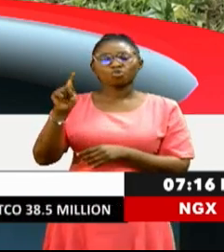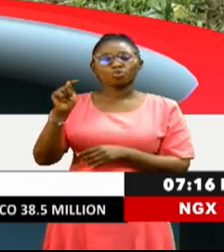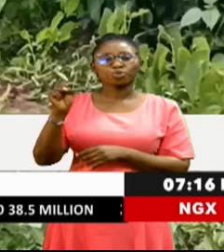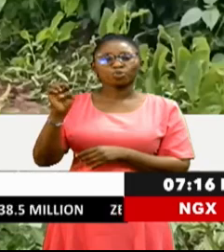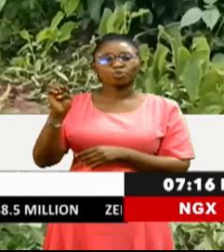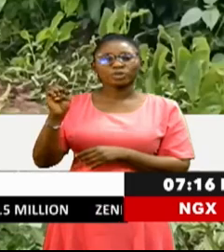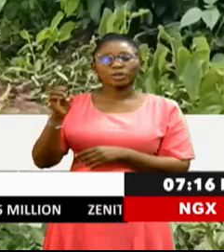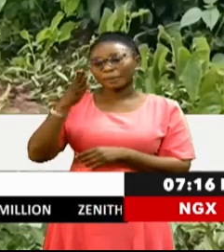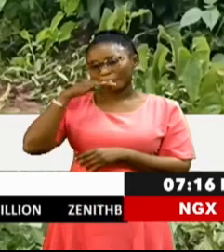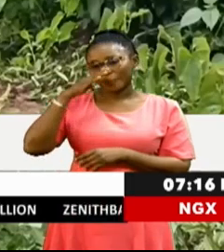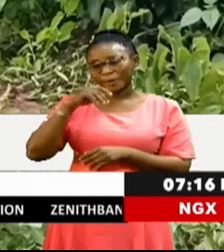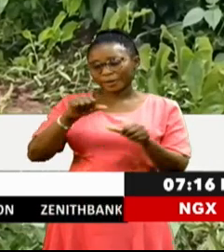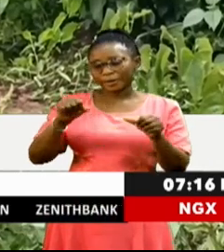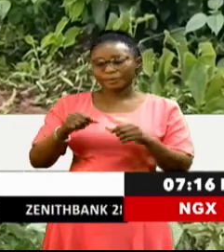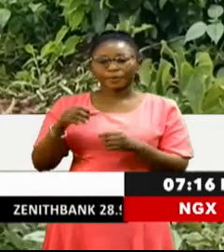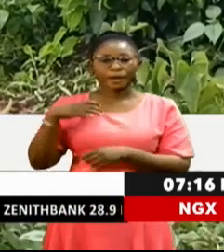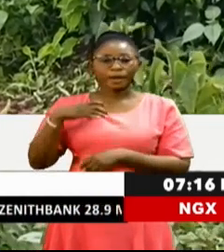Council.